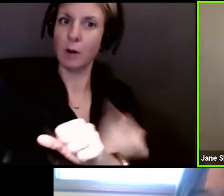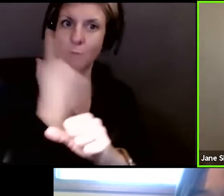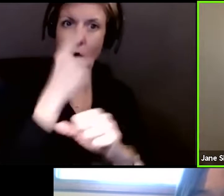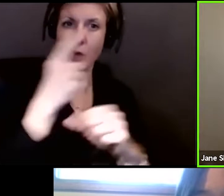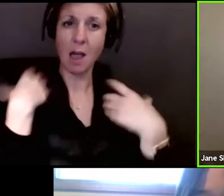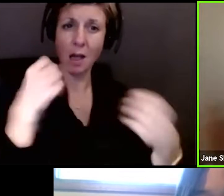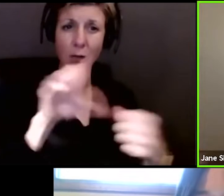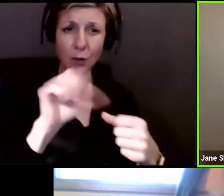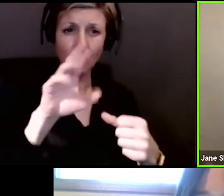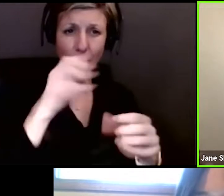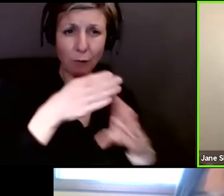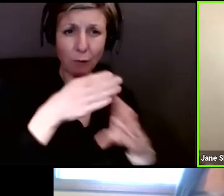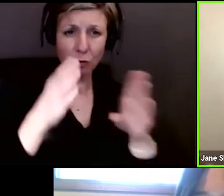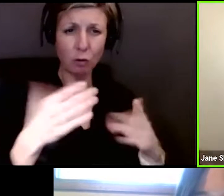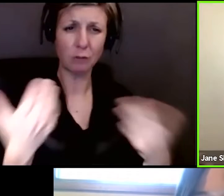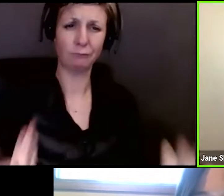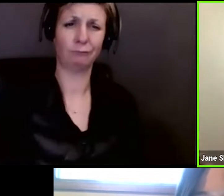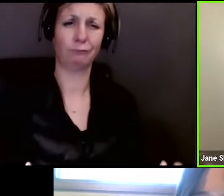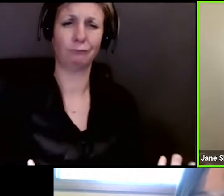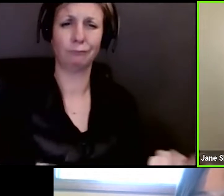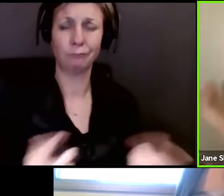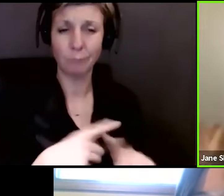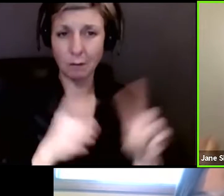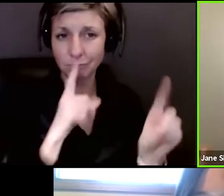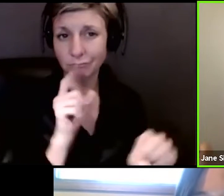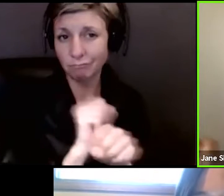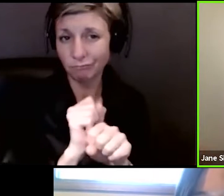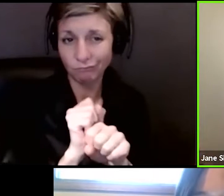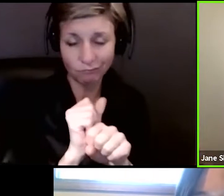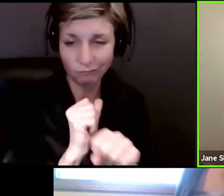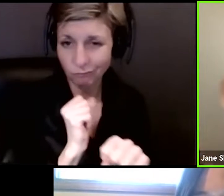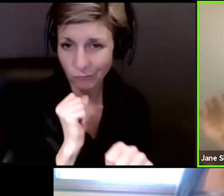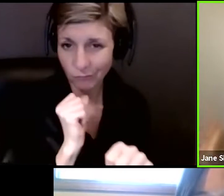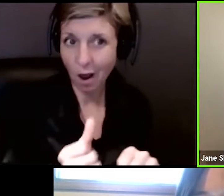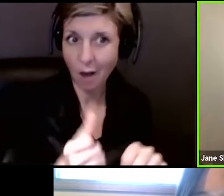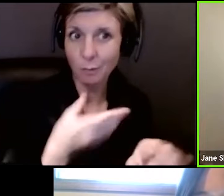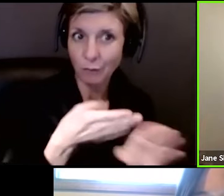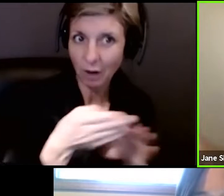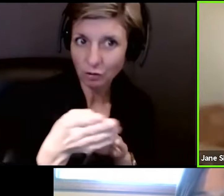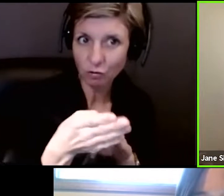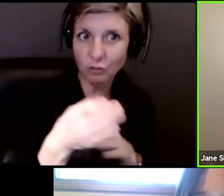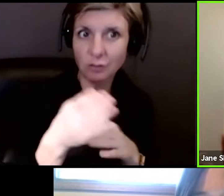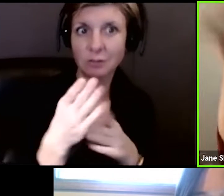of indicates just how safe our society is and how brilliantly incisive